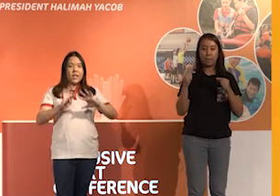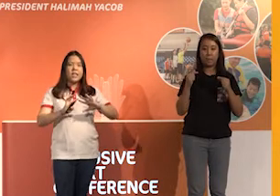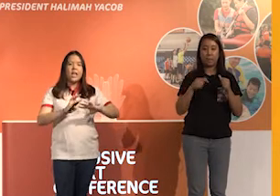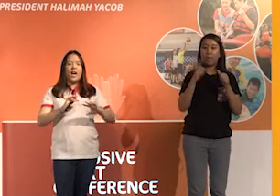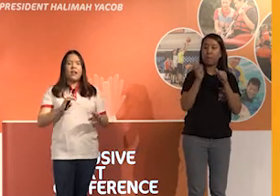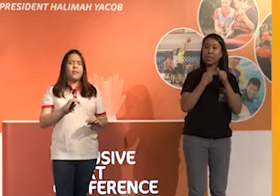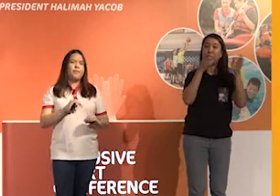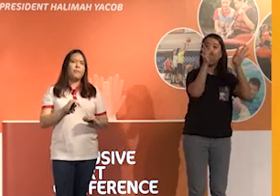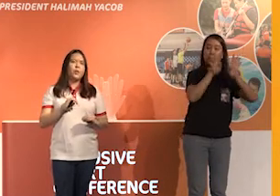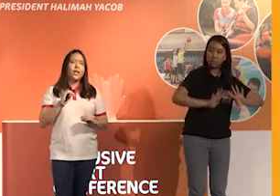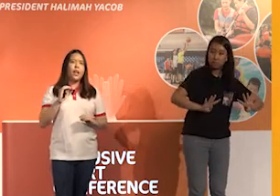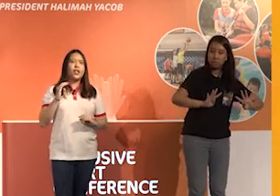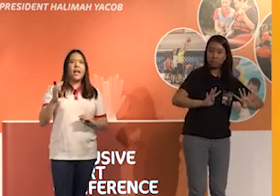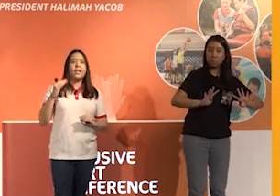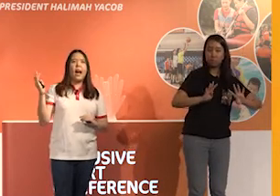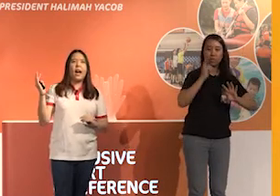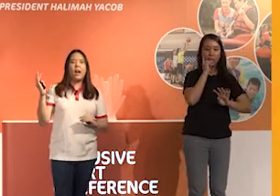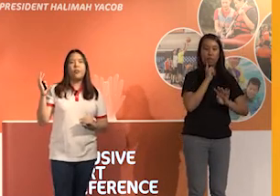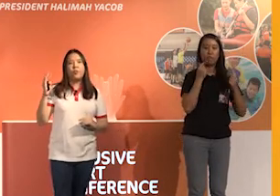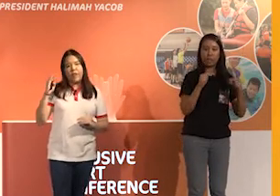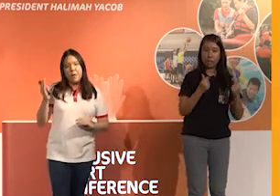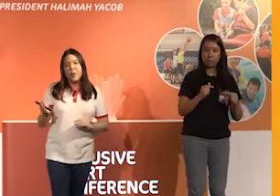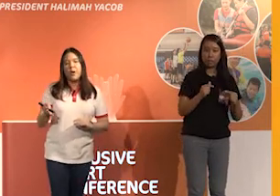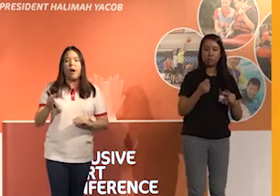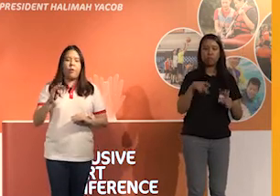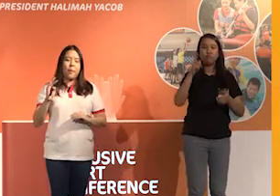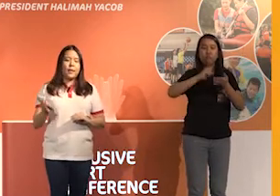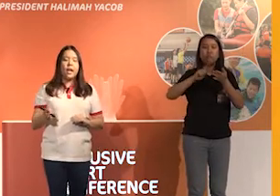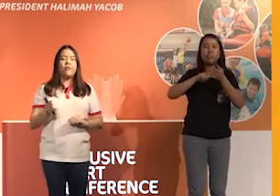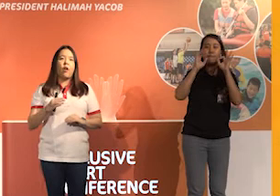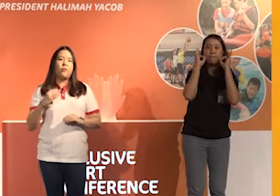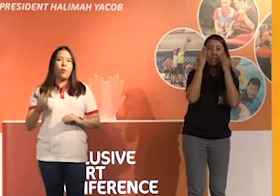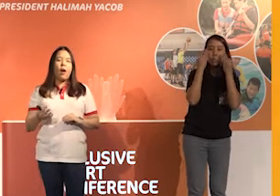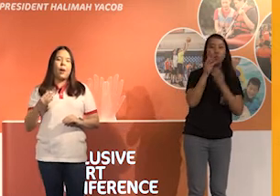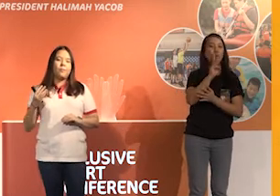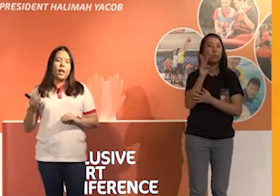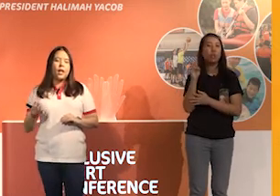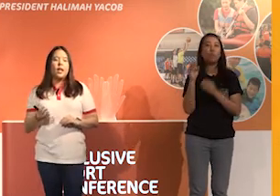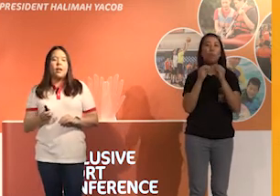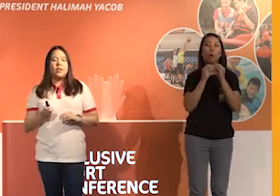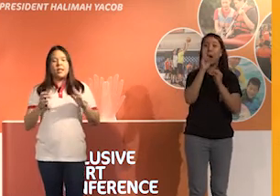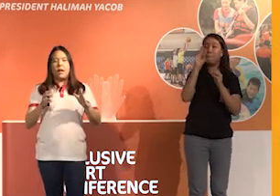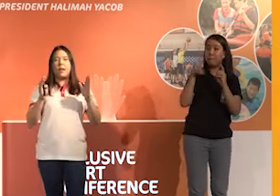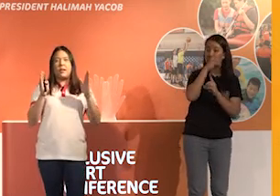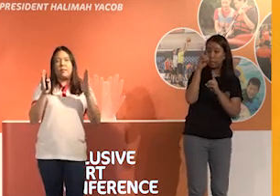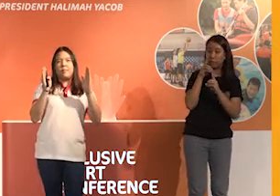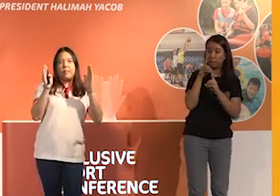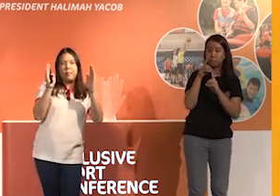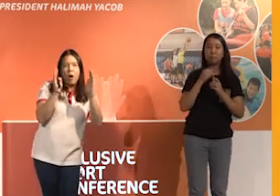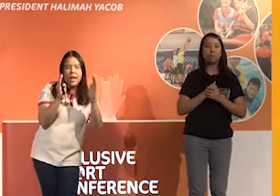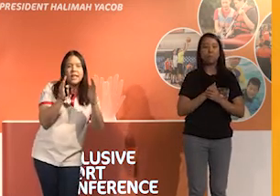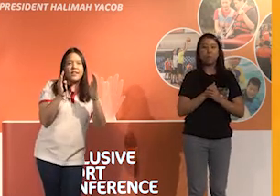Asia, you can check Facebook or website for the more update. It's